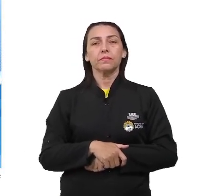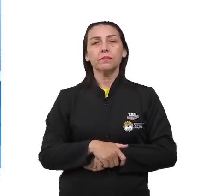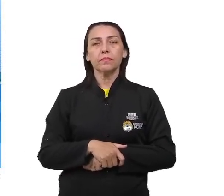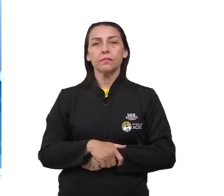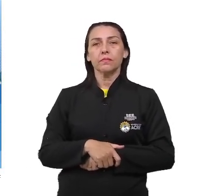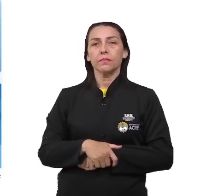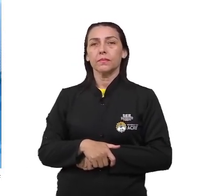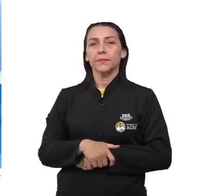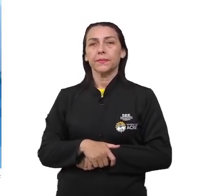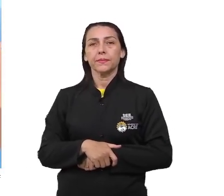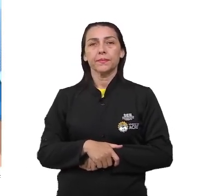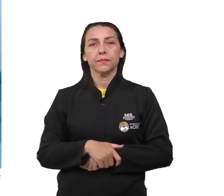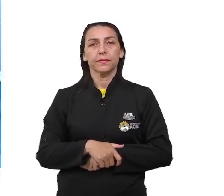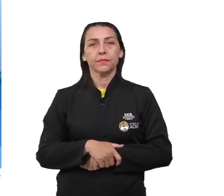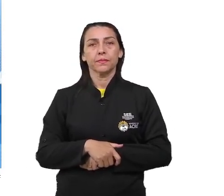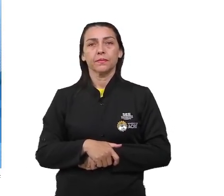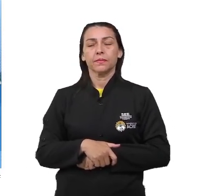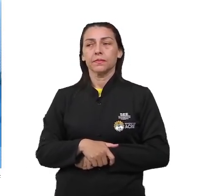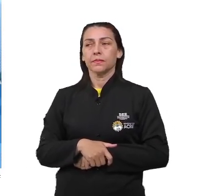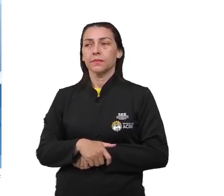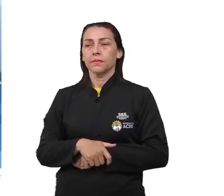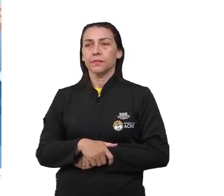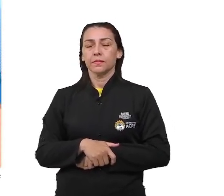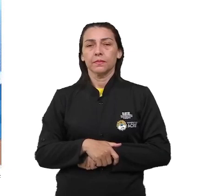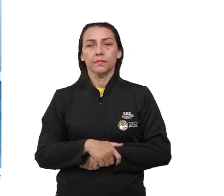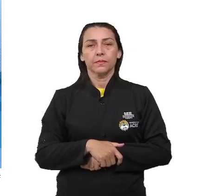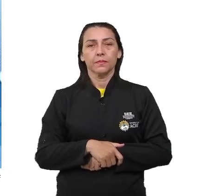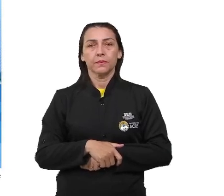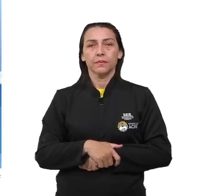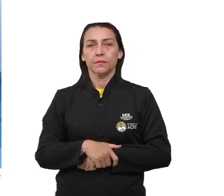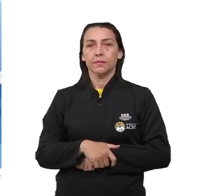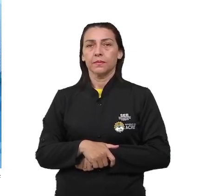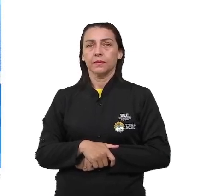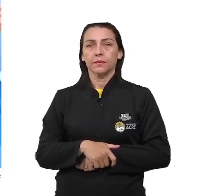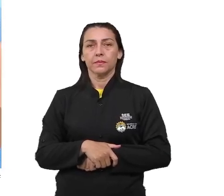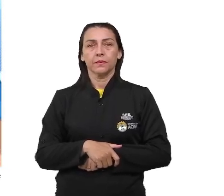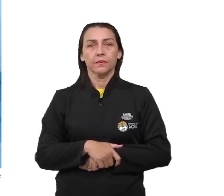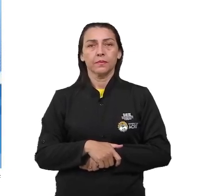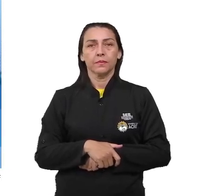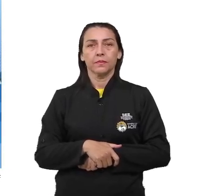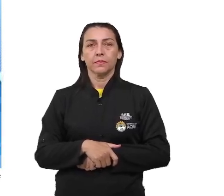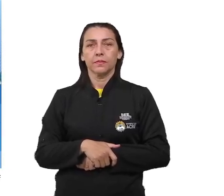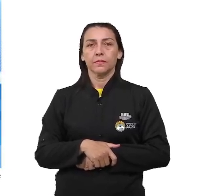practice of competitive swimming in a pool, involving the 4